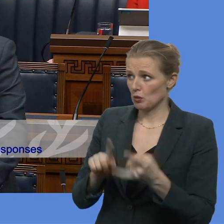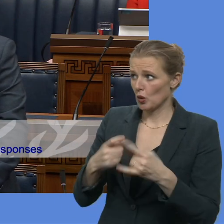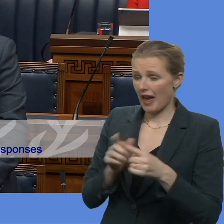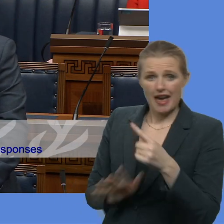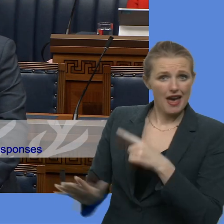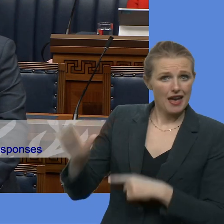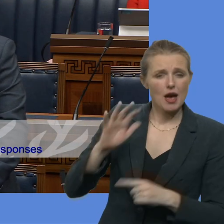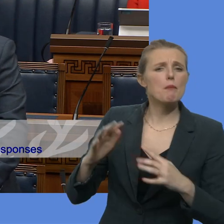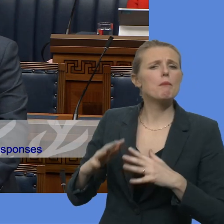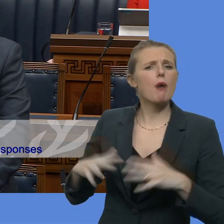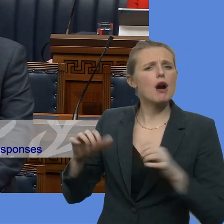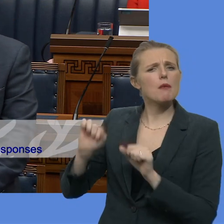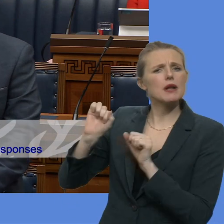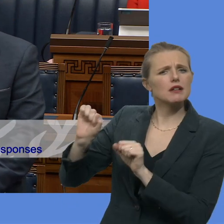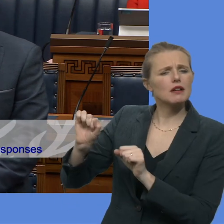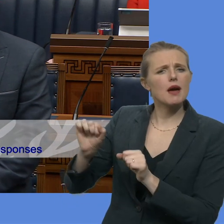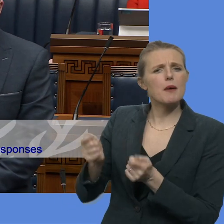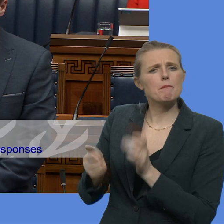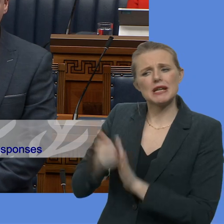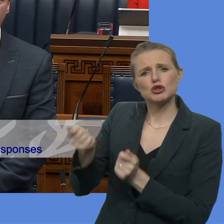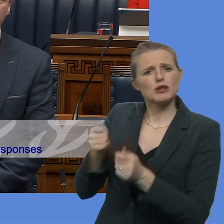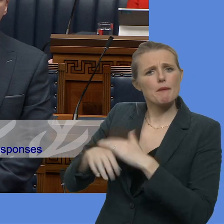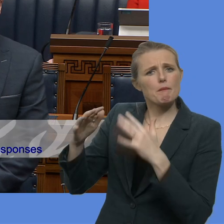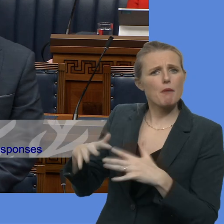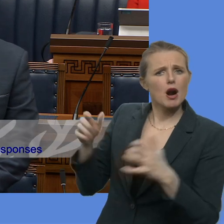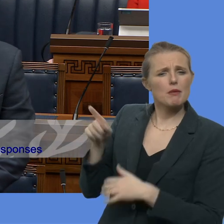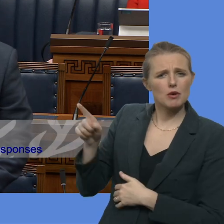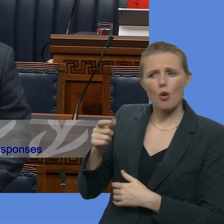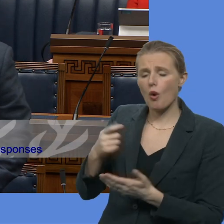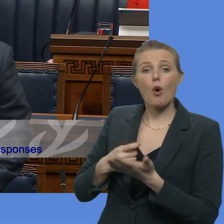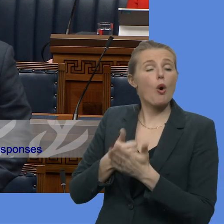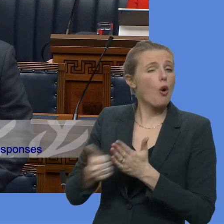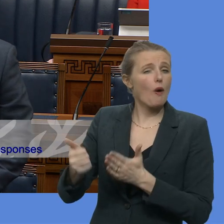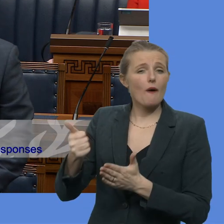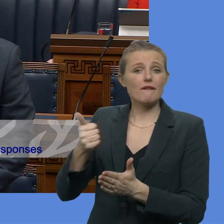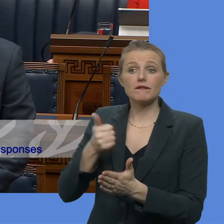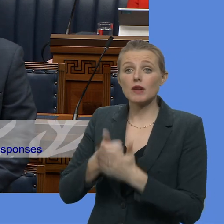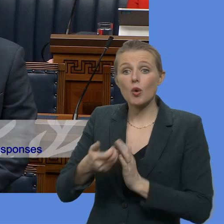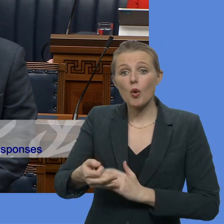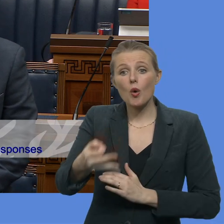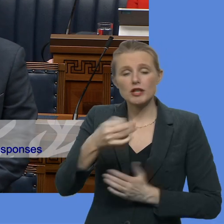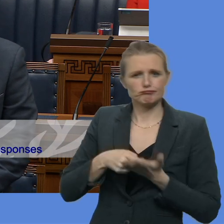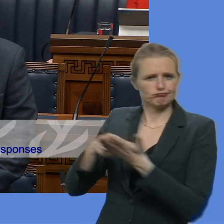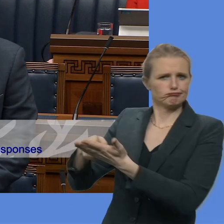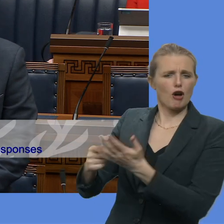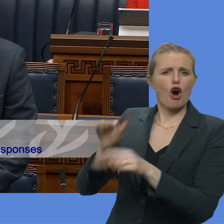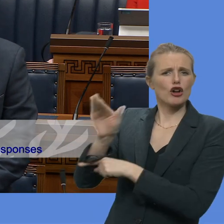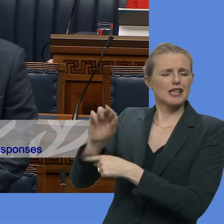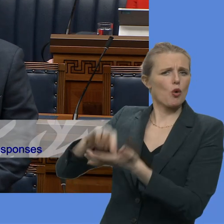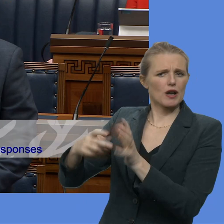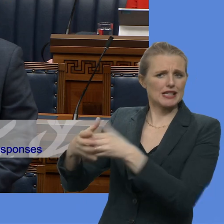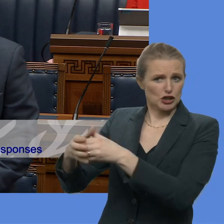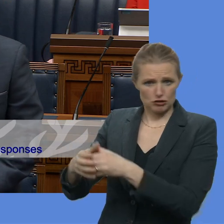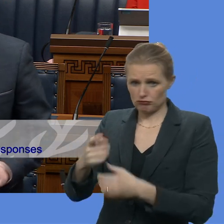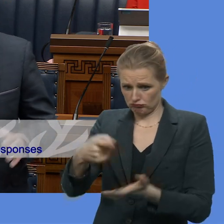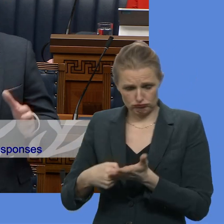will often, ministers in Parliament will often refer questions to outside organisations as